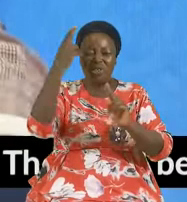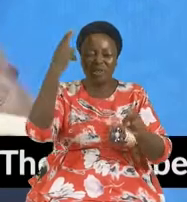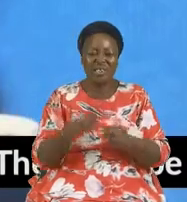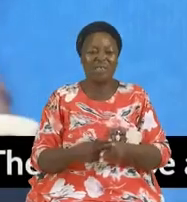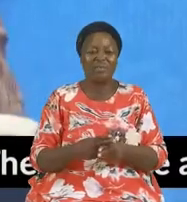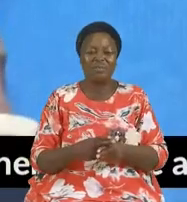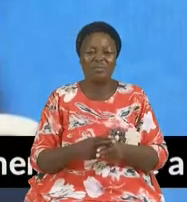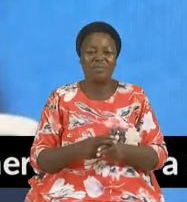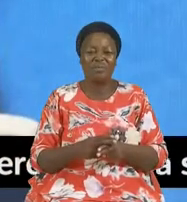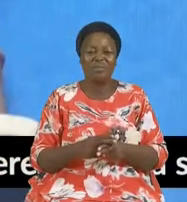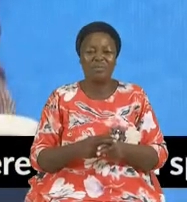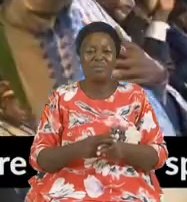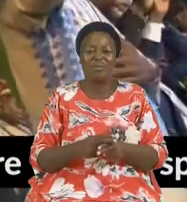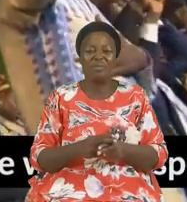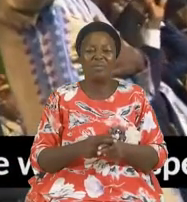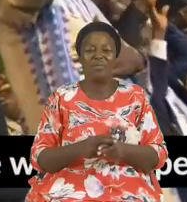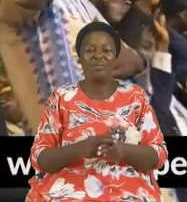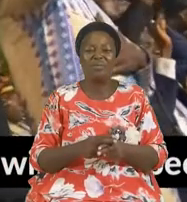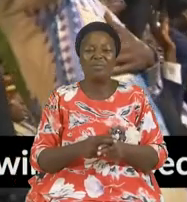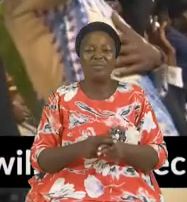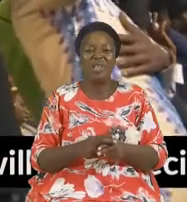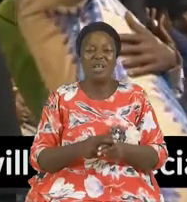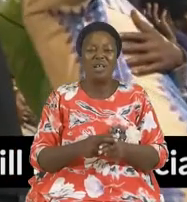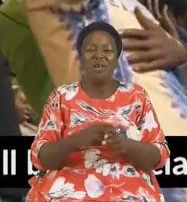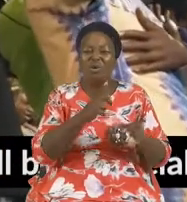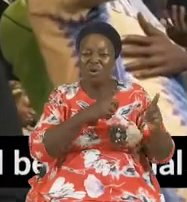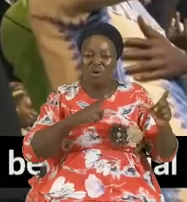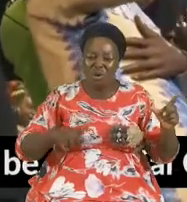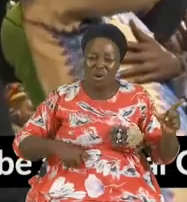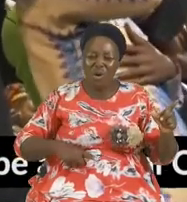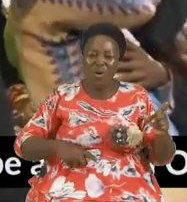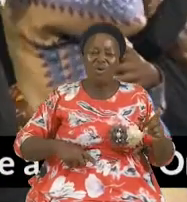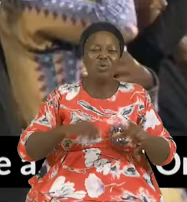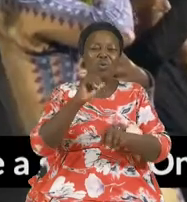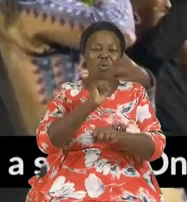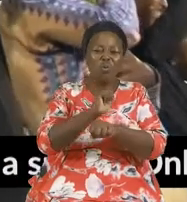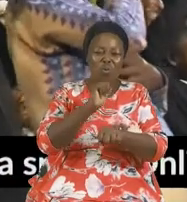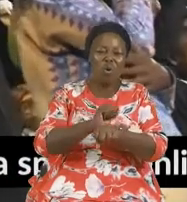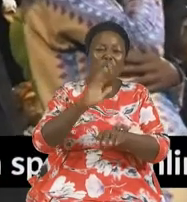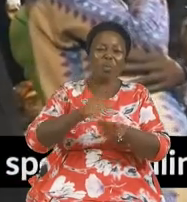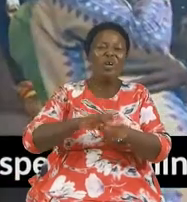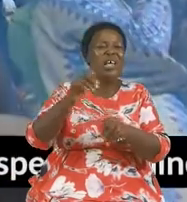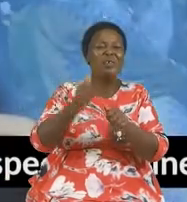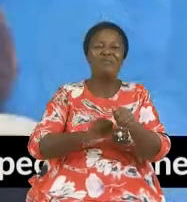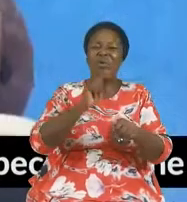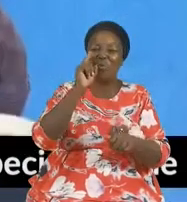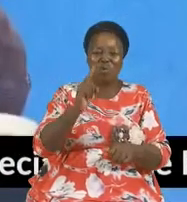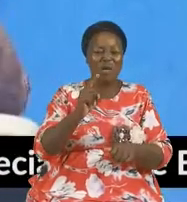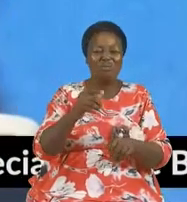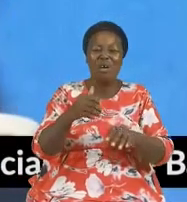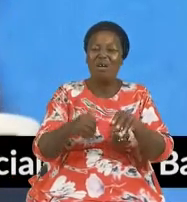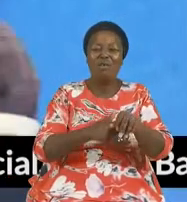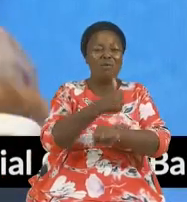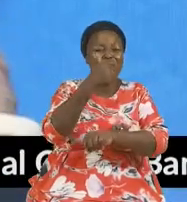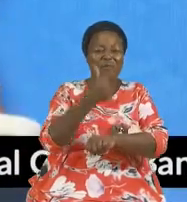power upon every one of them in Jesus' name. On the television, on the audio, perform